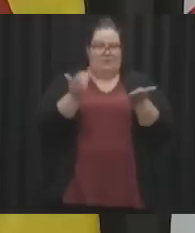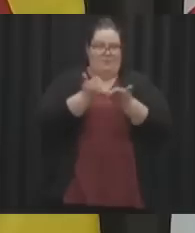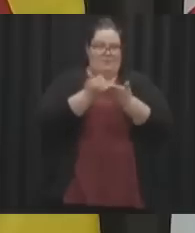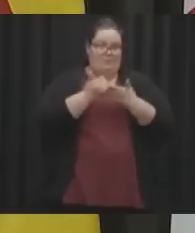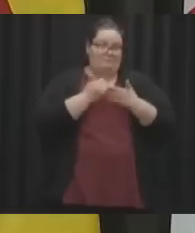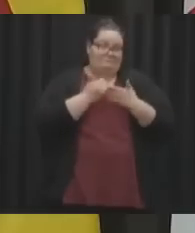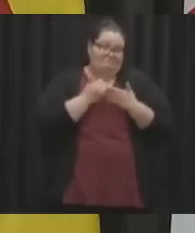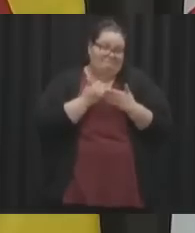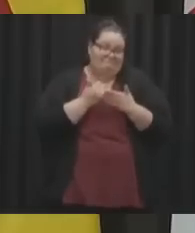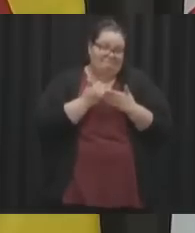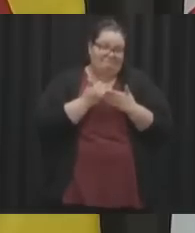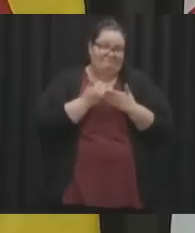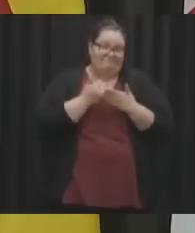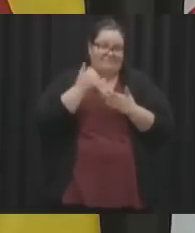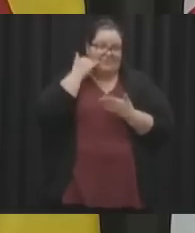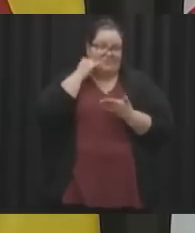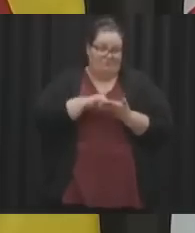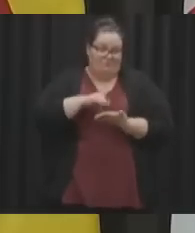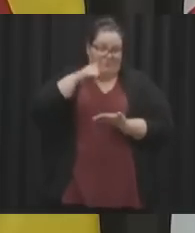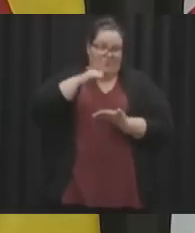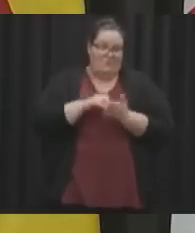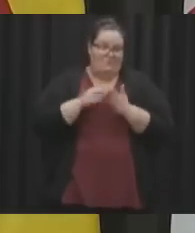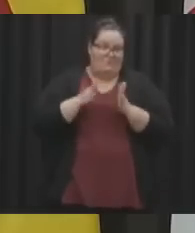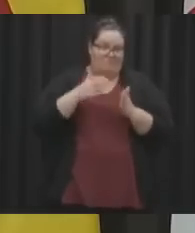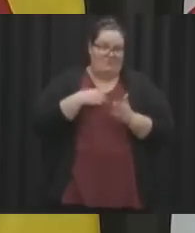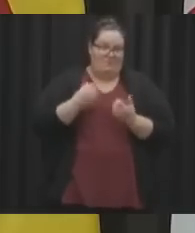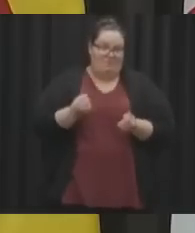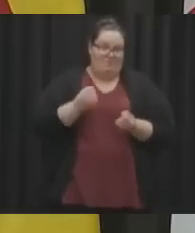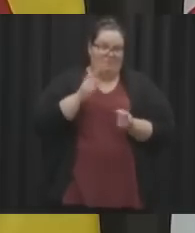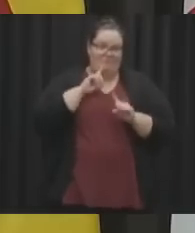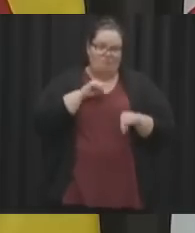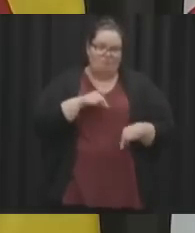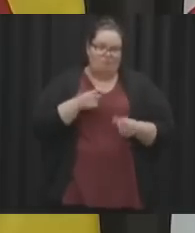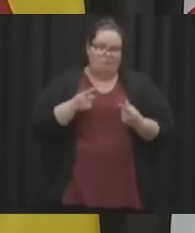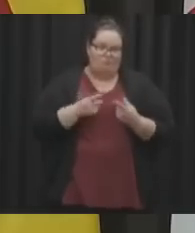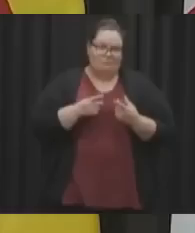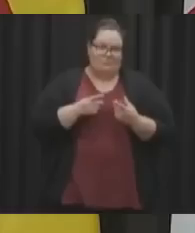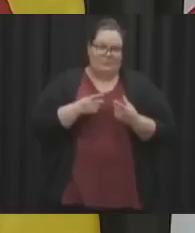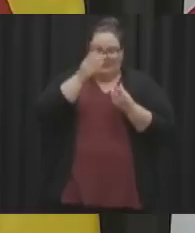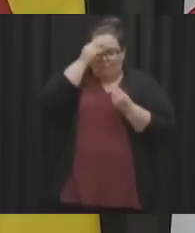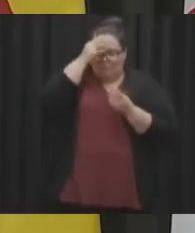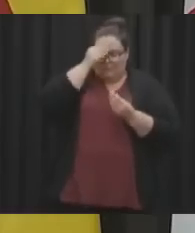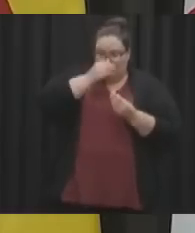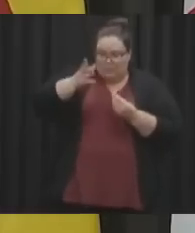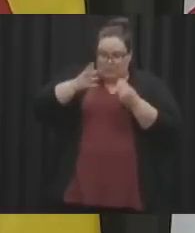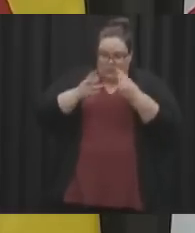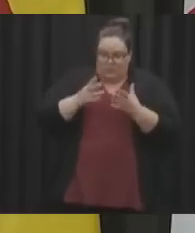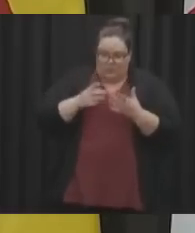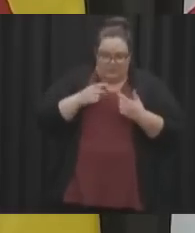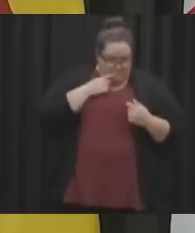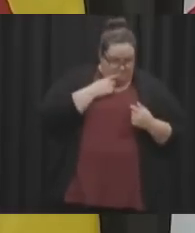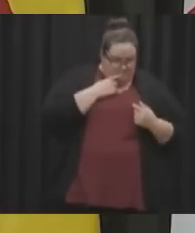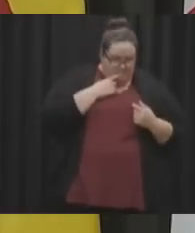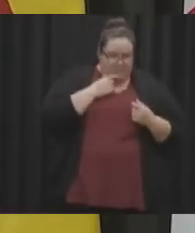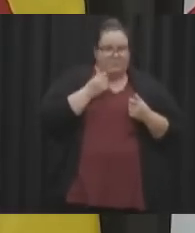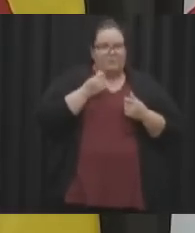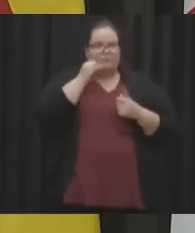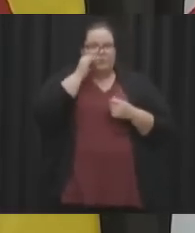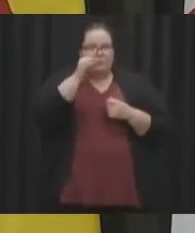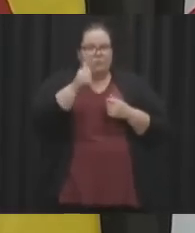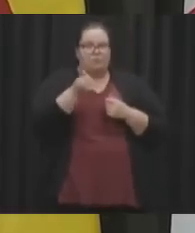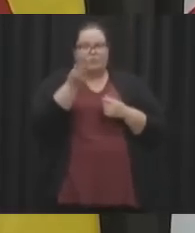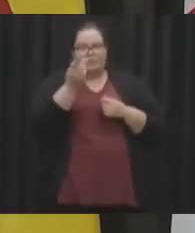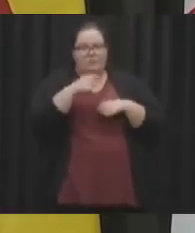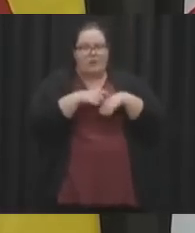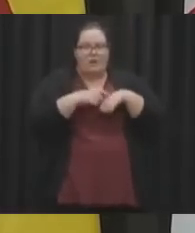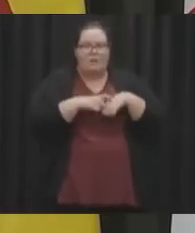that time, we didn't have a concurrent outbreak in the Moncton area, so we have two outbreaks ongoing concurrently. So the more help we can get, the better.